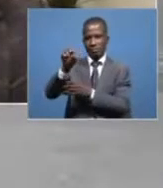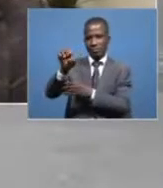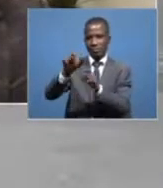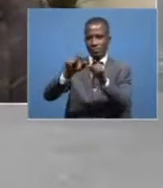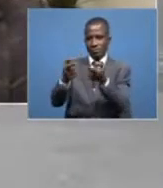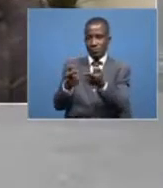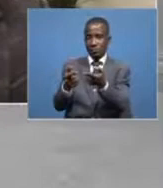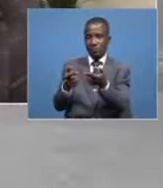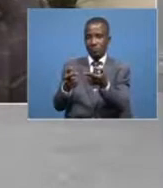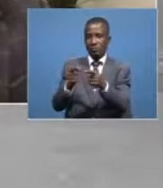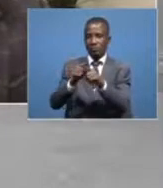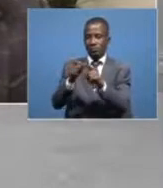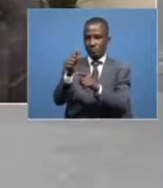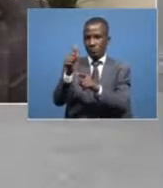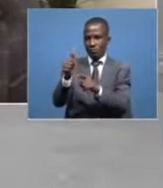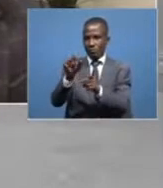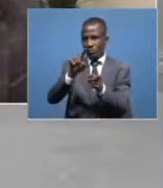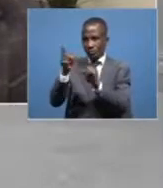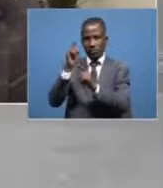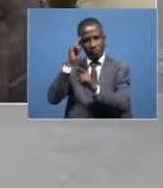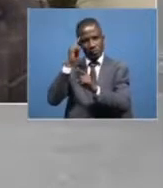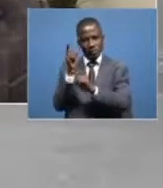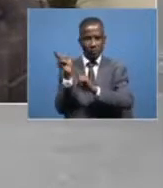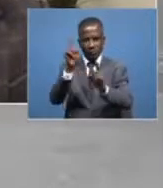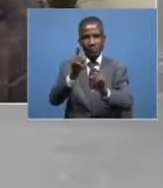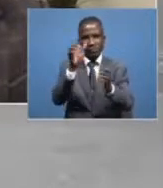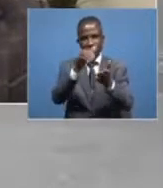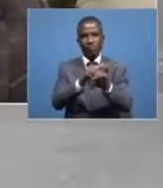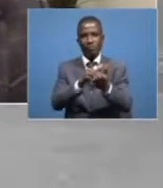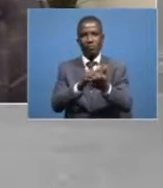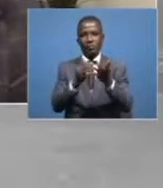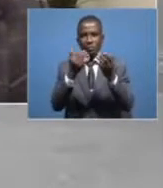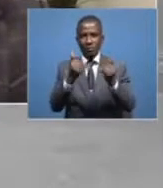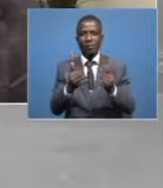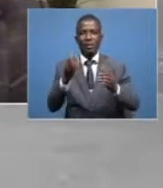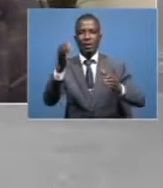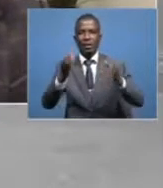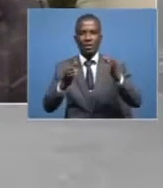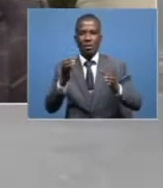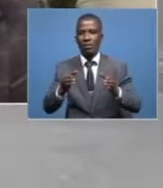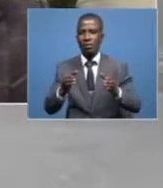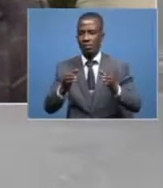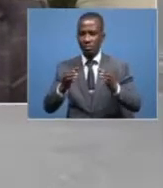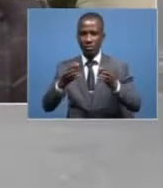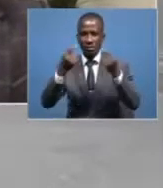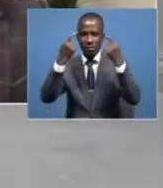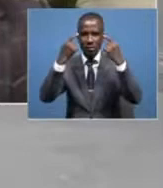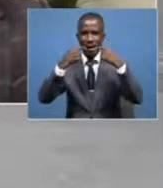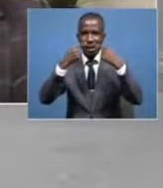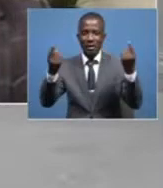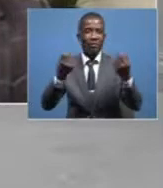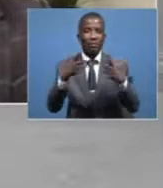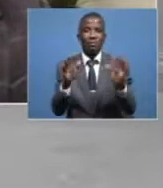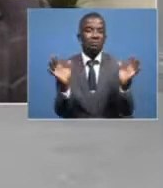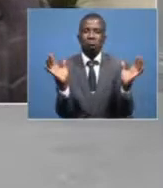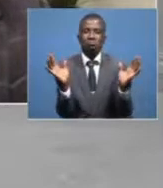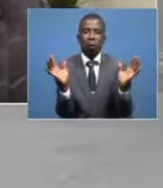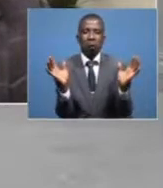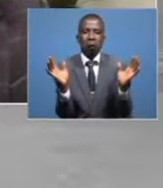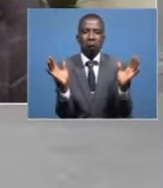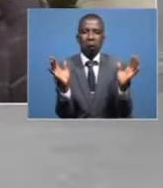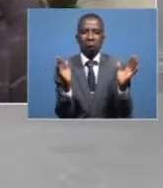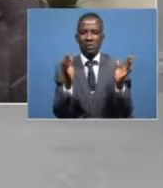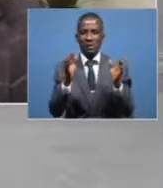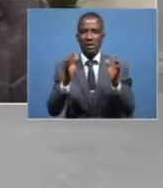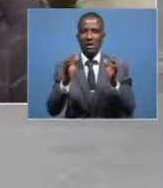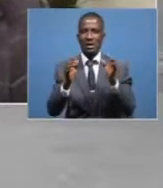before the court or not. Their role is to adjudicate once applications are before them. So if